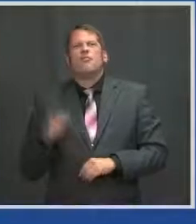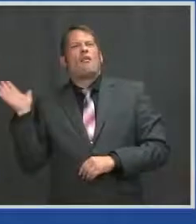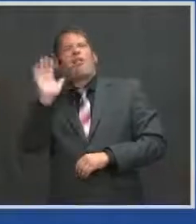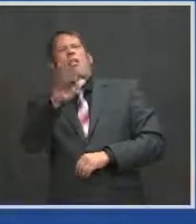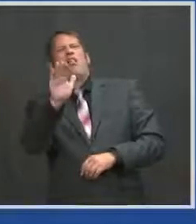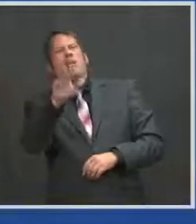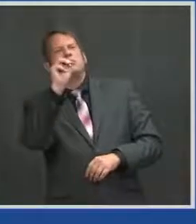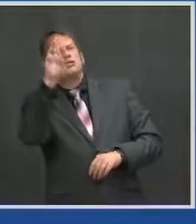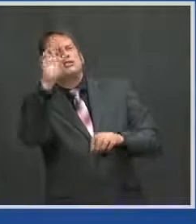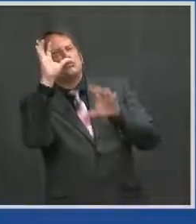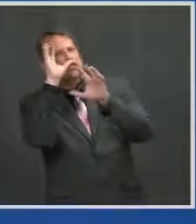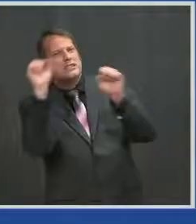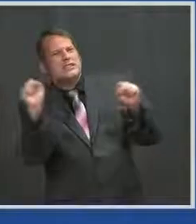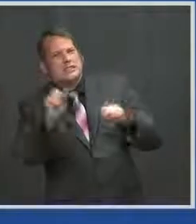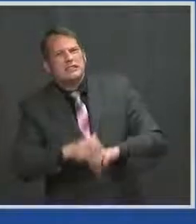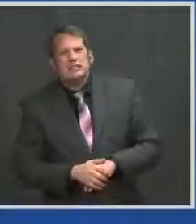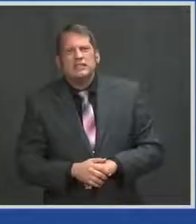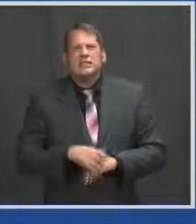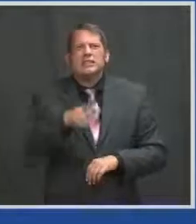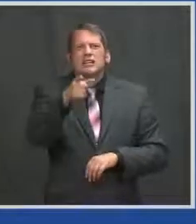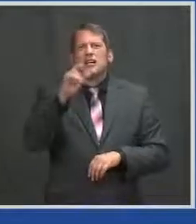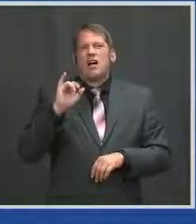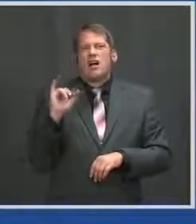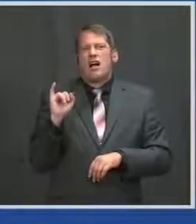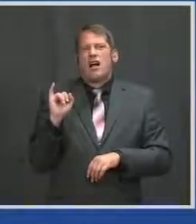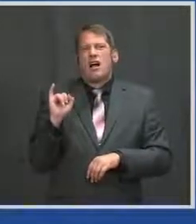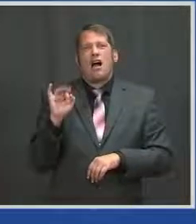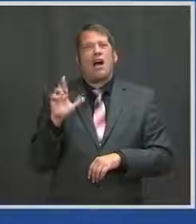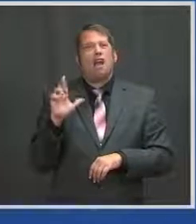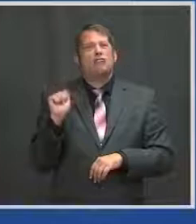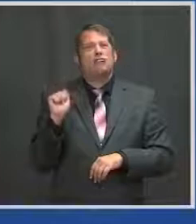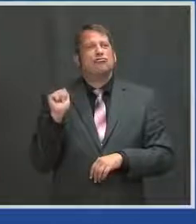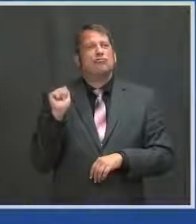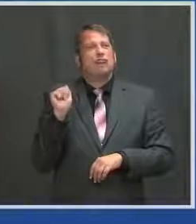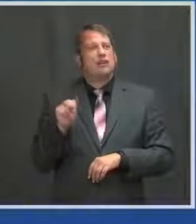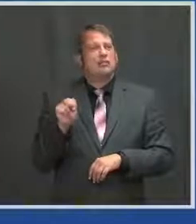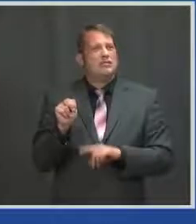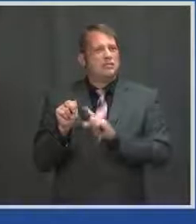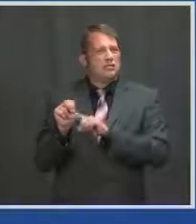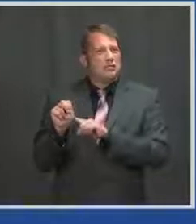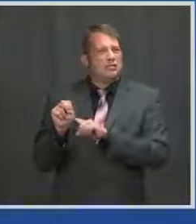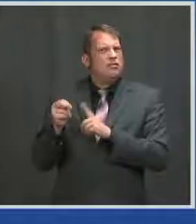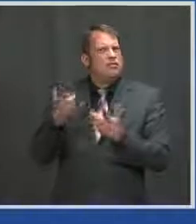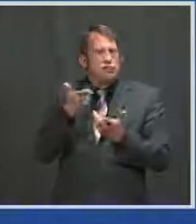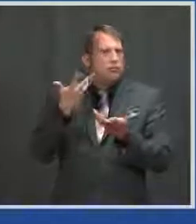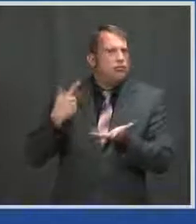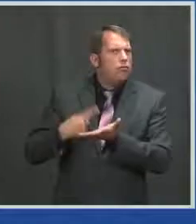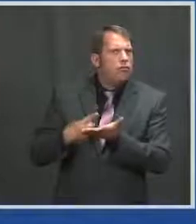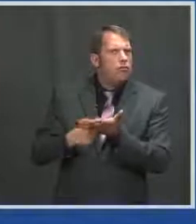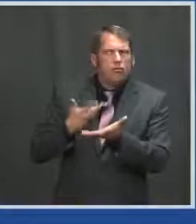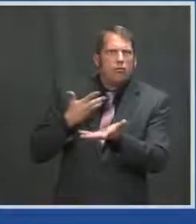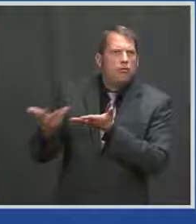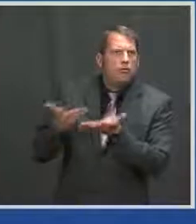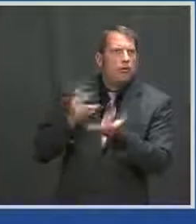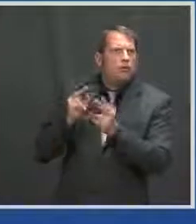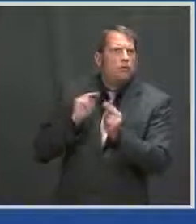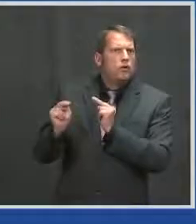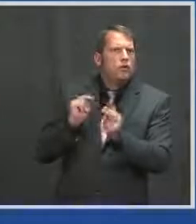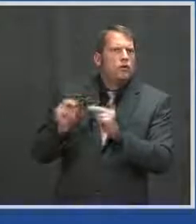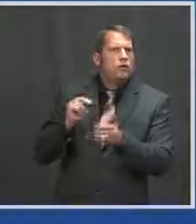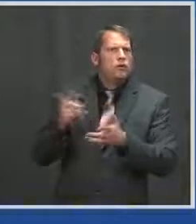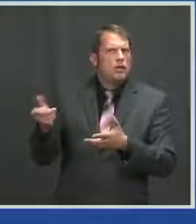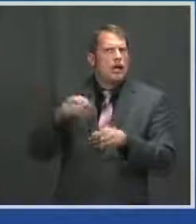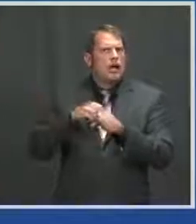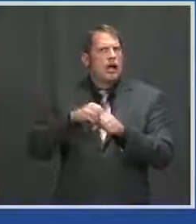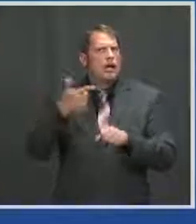are serious about negotiation in Vienna? yes, but how serious and what they're prepared to do is a different story,